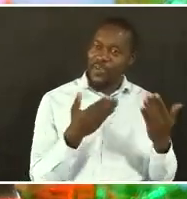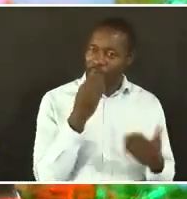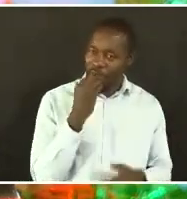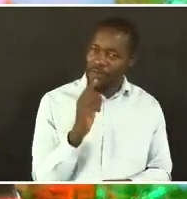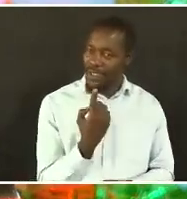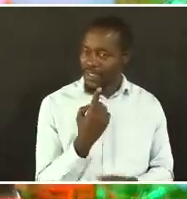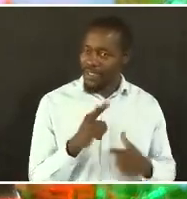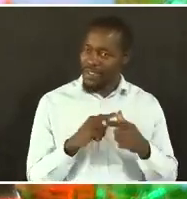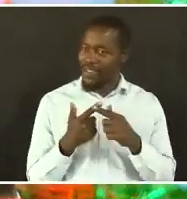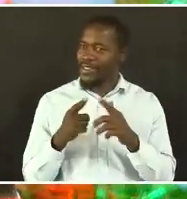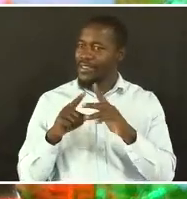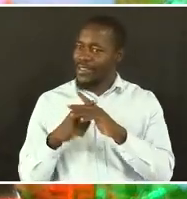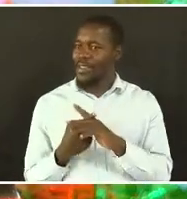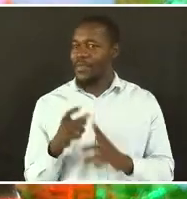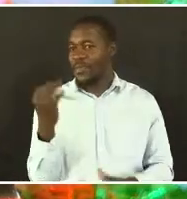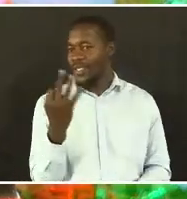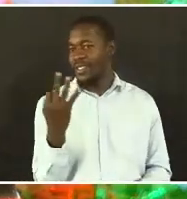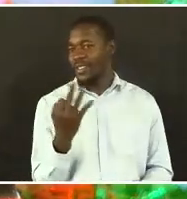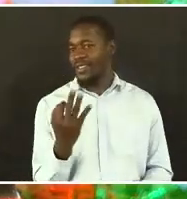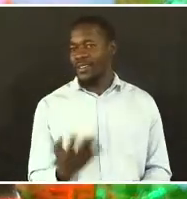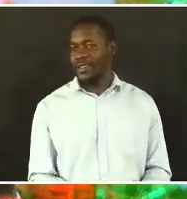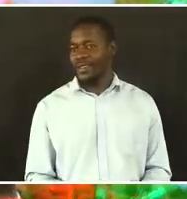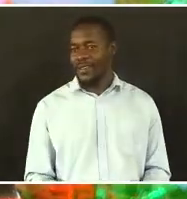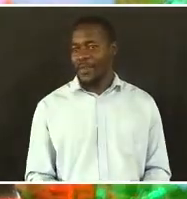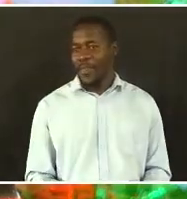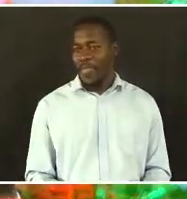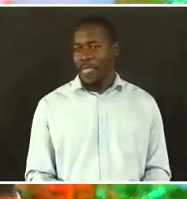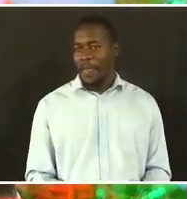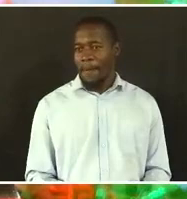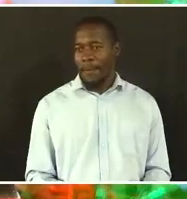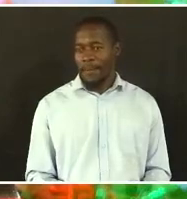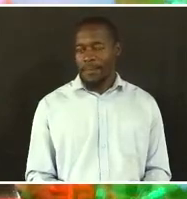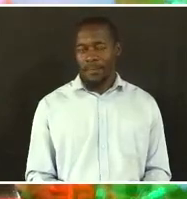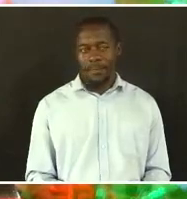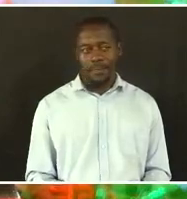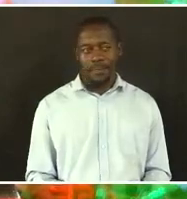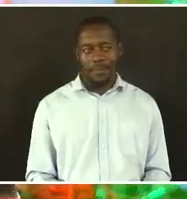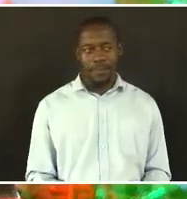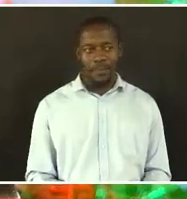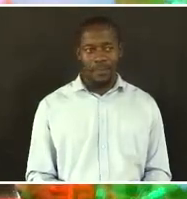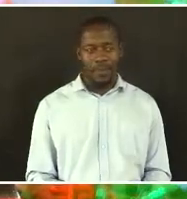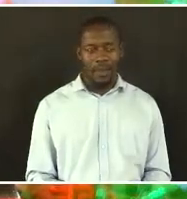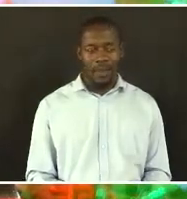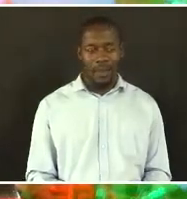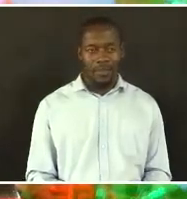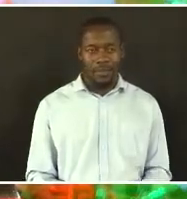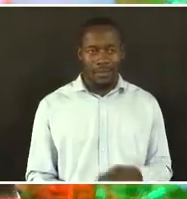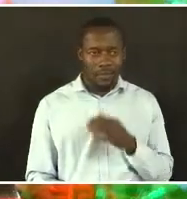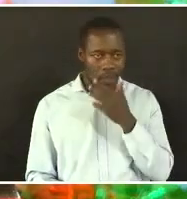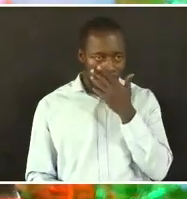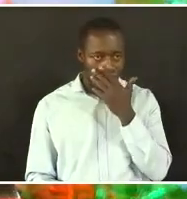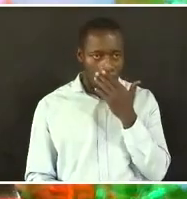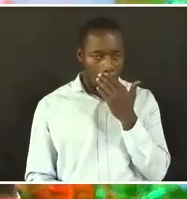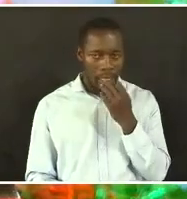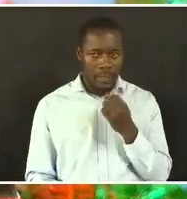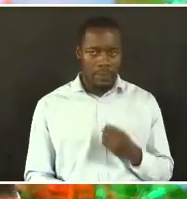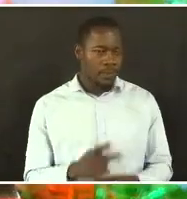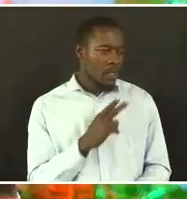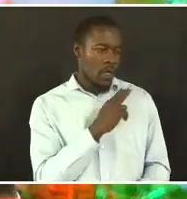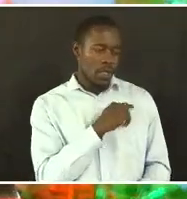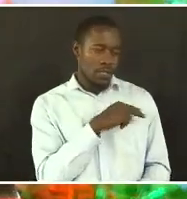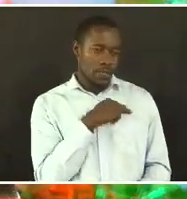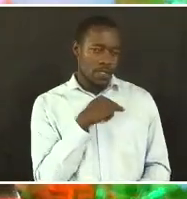people on earth. That is why hospital chaplaincy, then, the church provides an organized